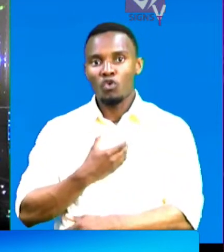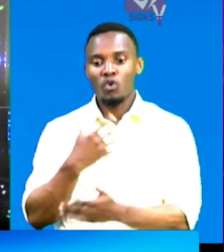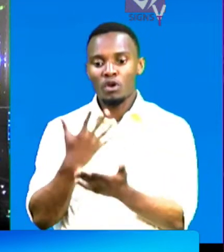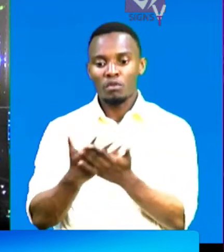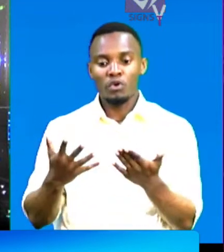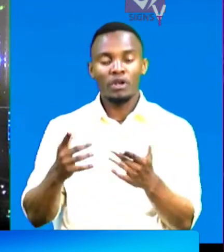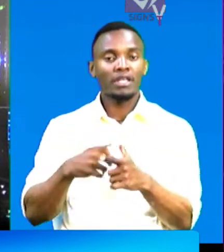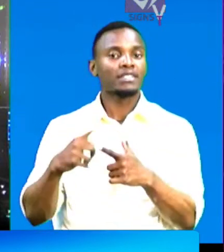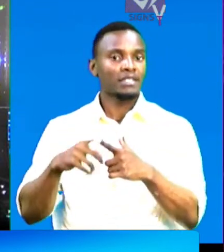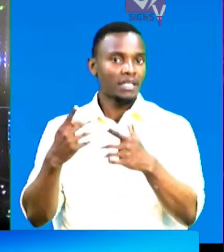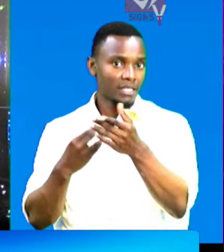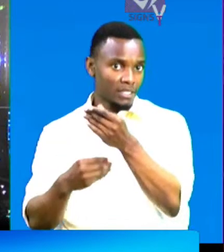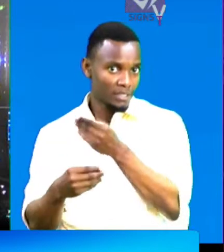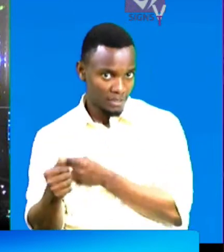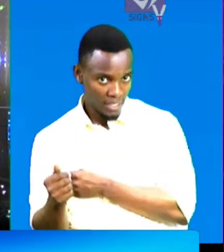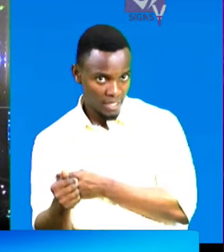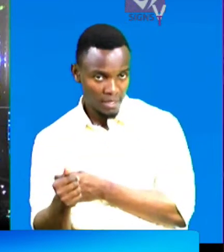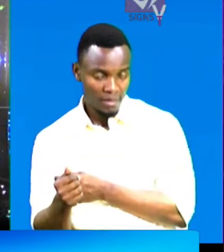sell them.